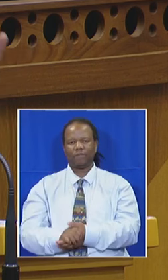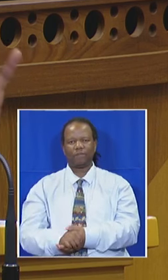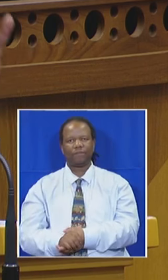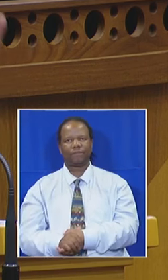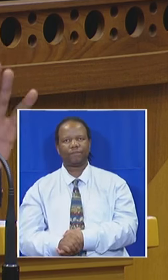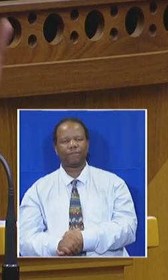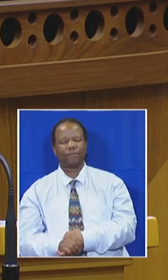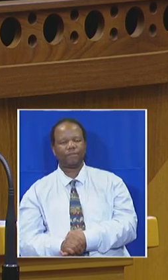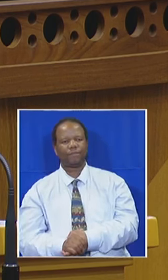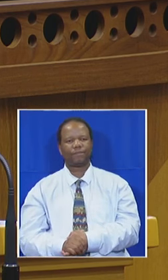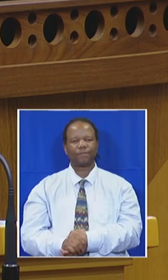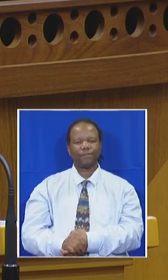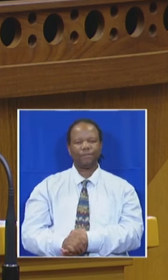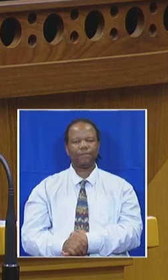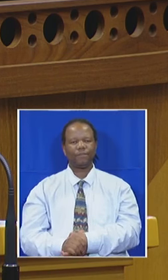I'm just saying,